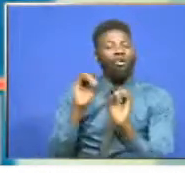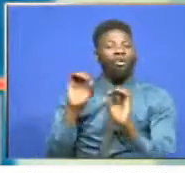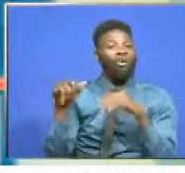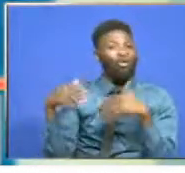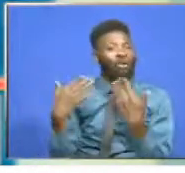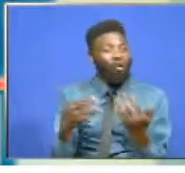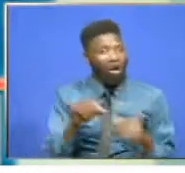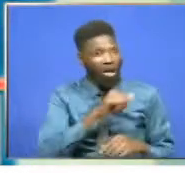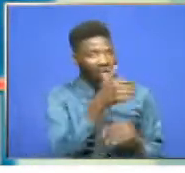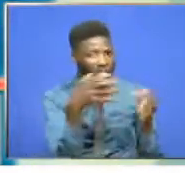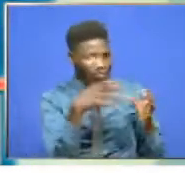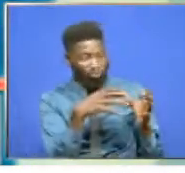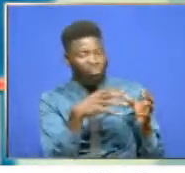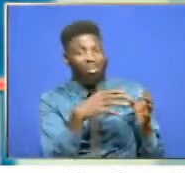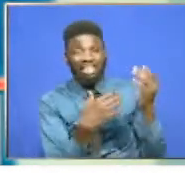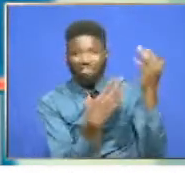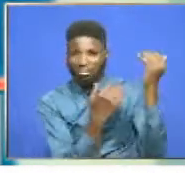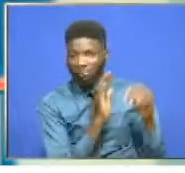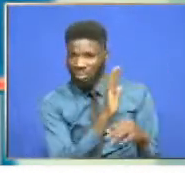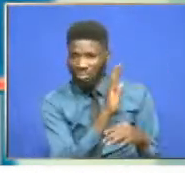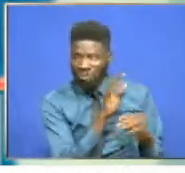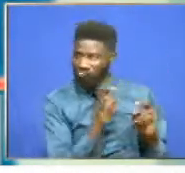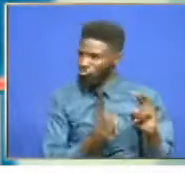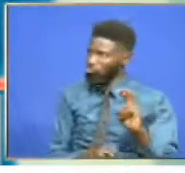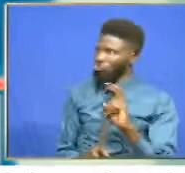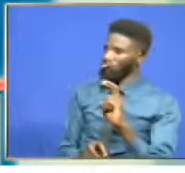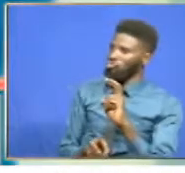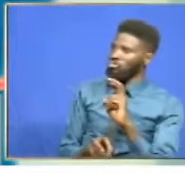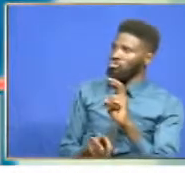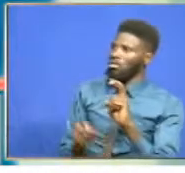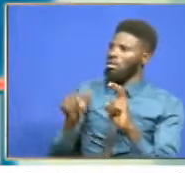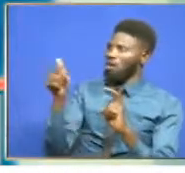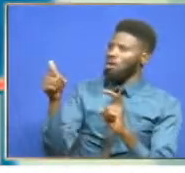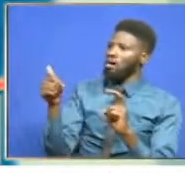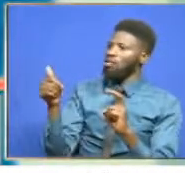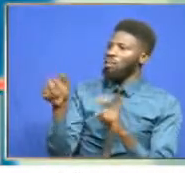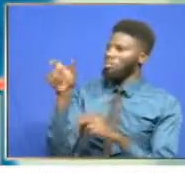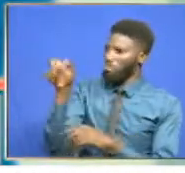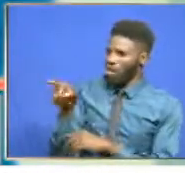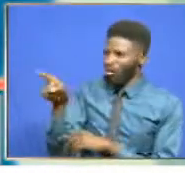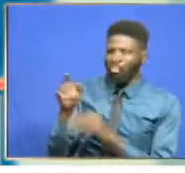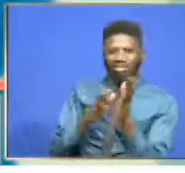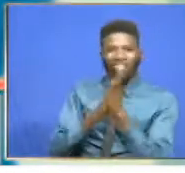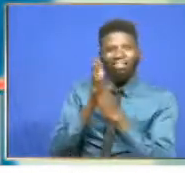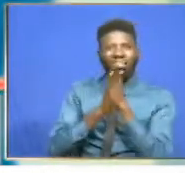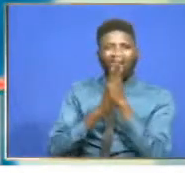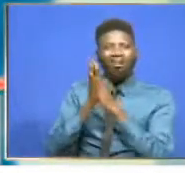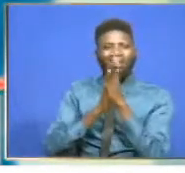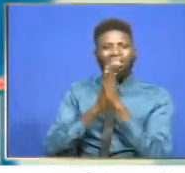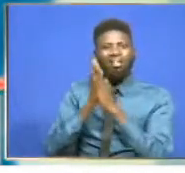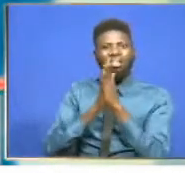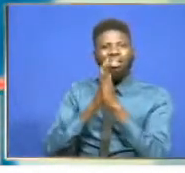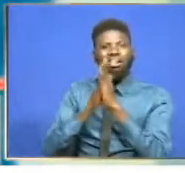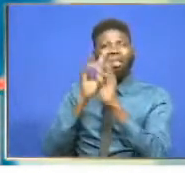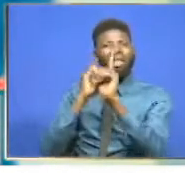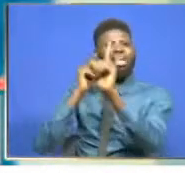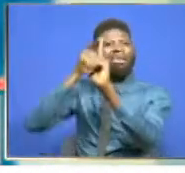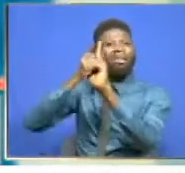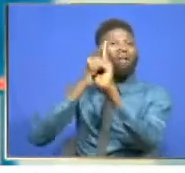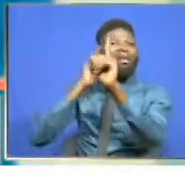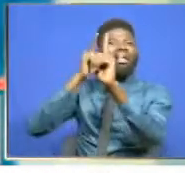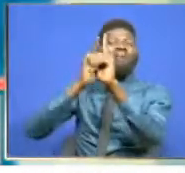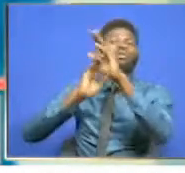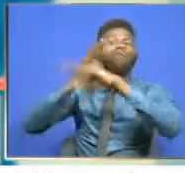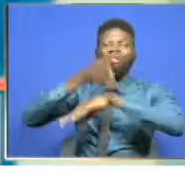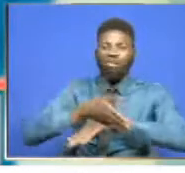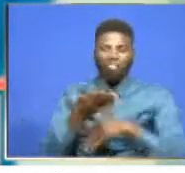other looks at the other partner as being too ambitious. And really, this is where our problem begins. And the drift